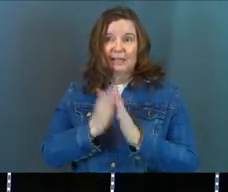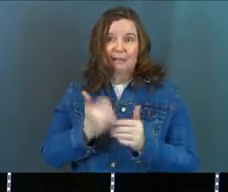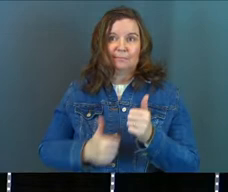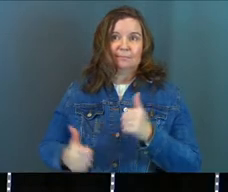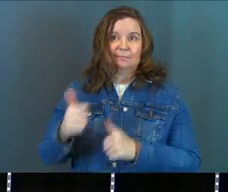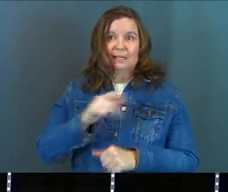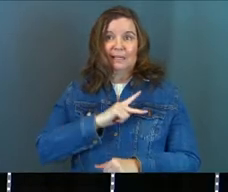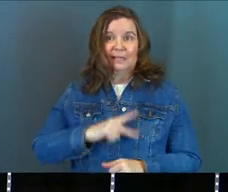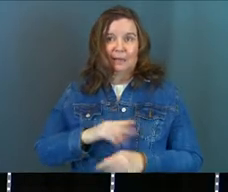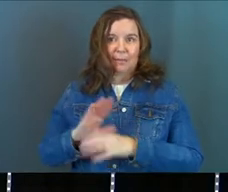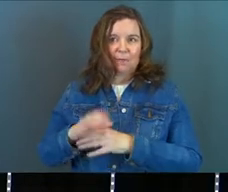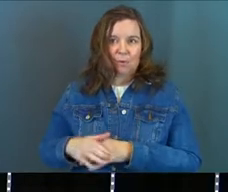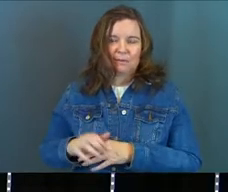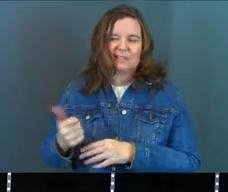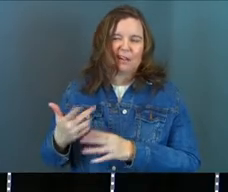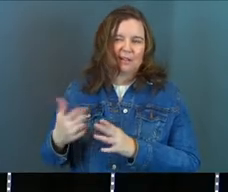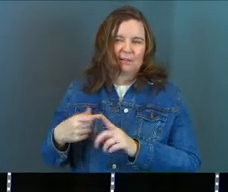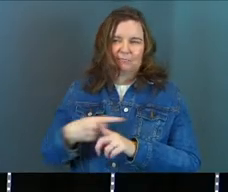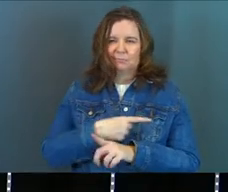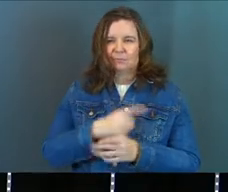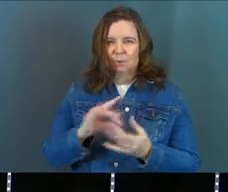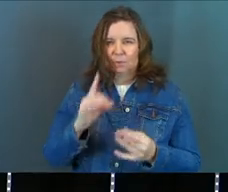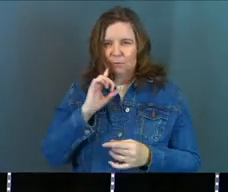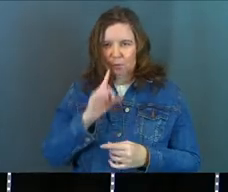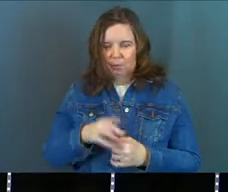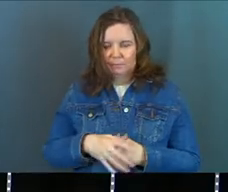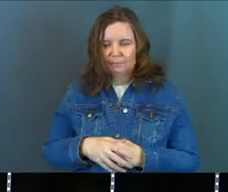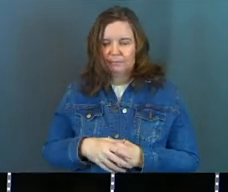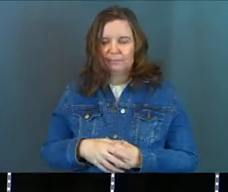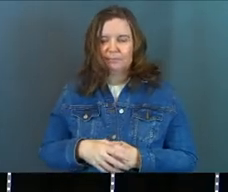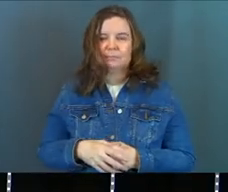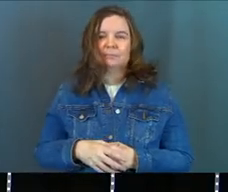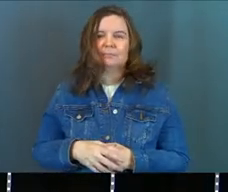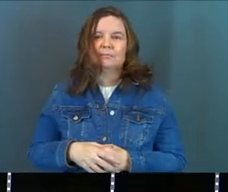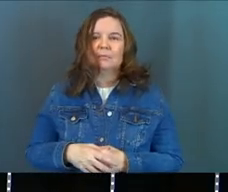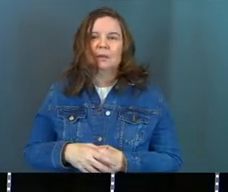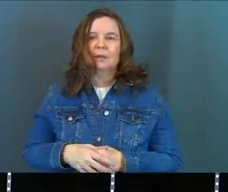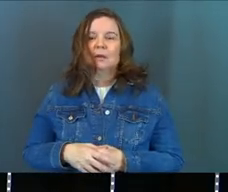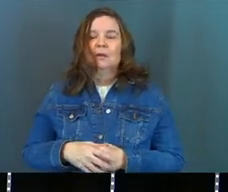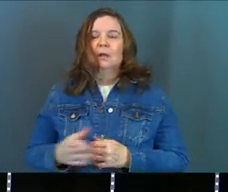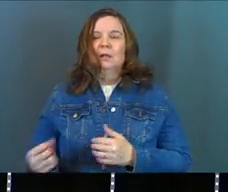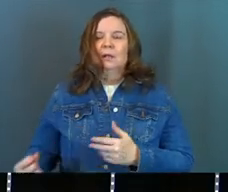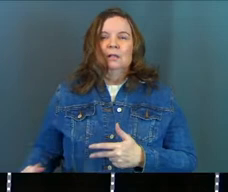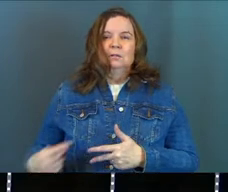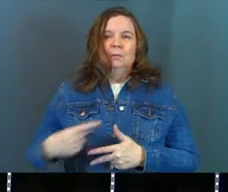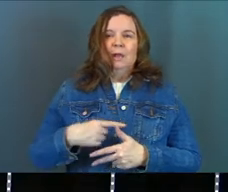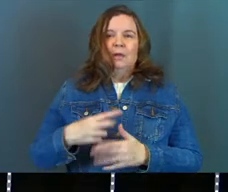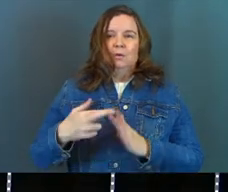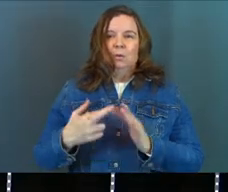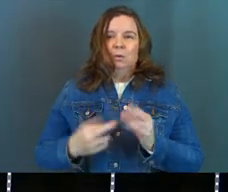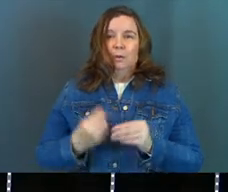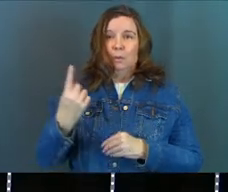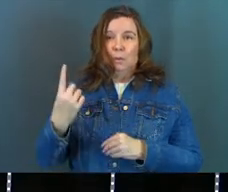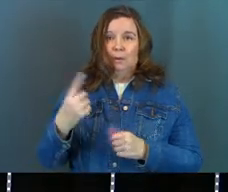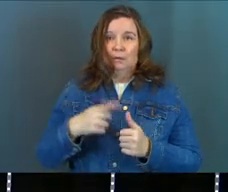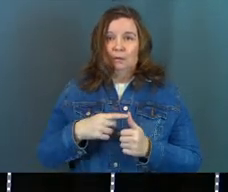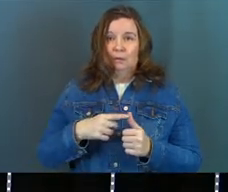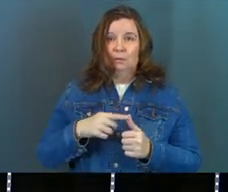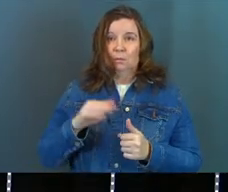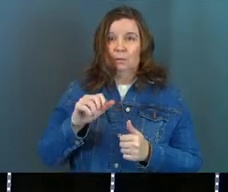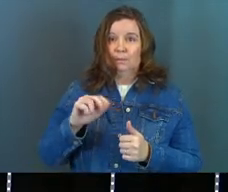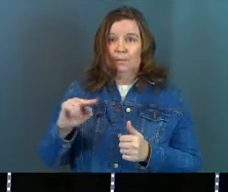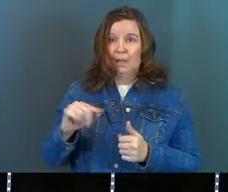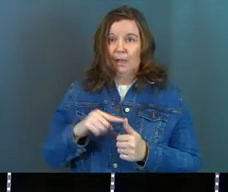by force. That's just another little note for you. Okay, let's go back to rule number one. Rule number one with